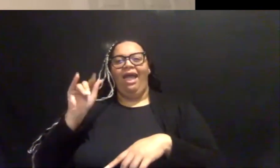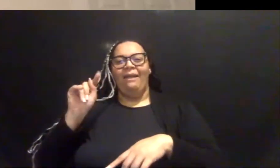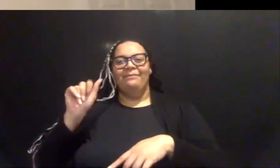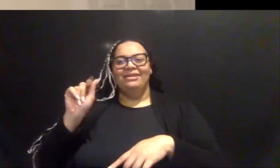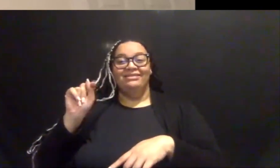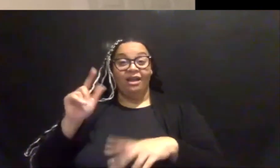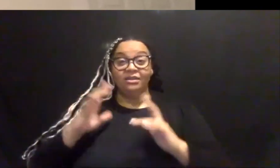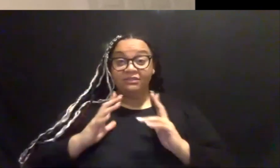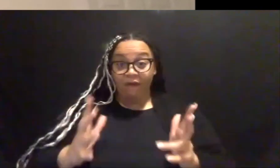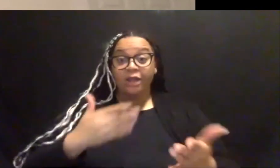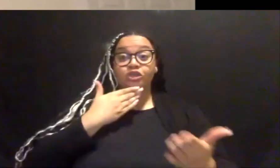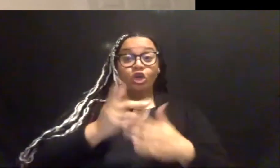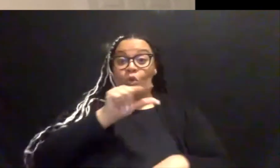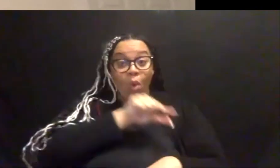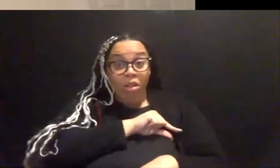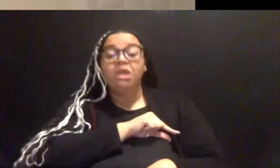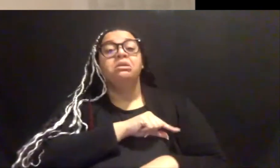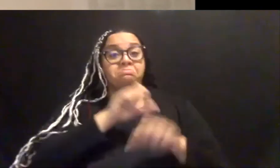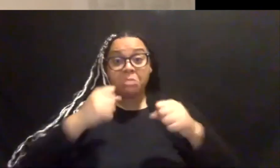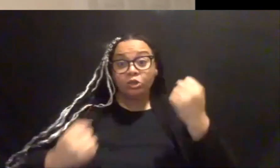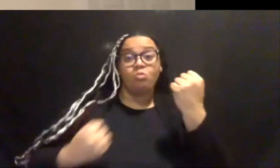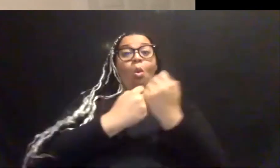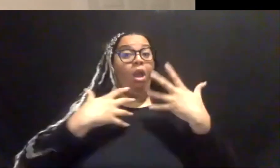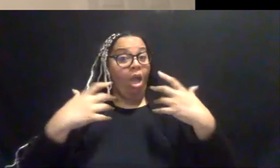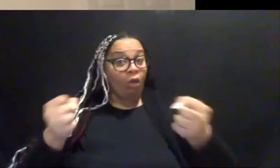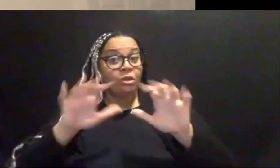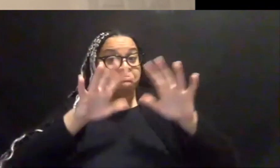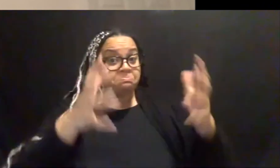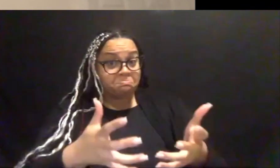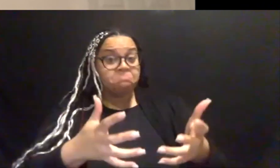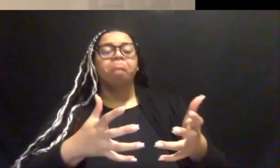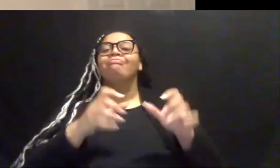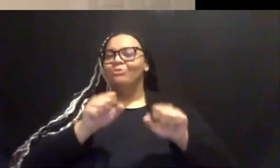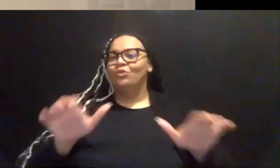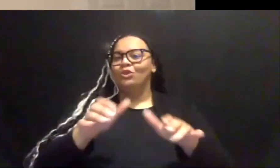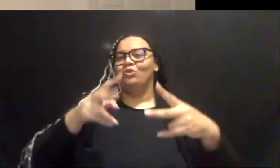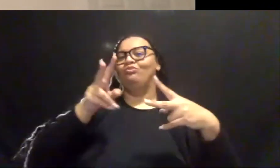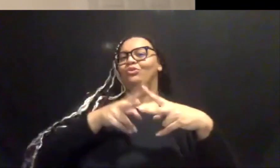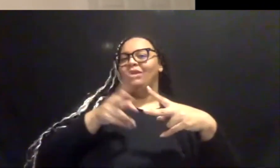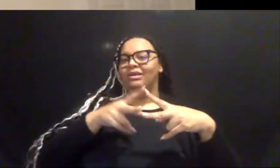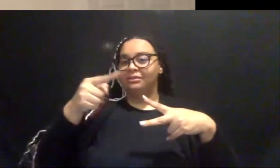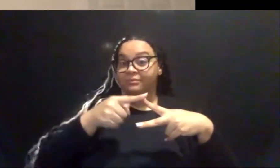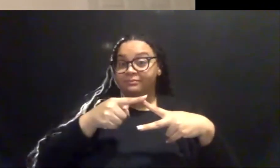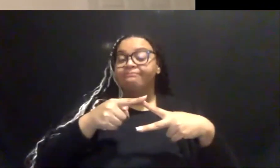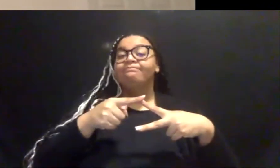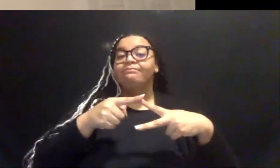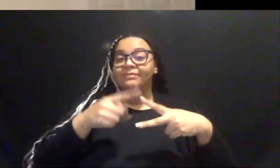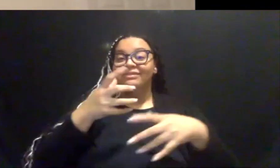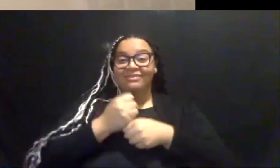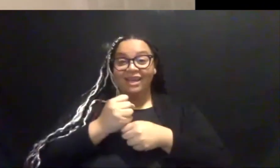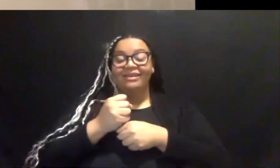habitat to support a healthy population, then what you can do is one of two things. You can take captive